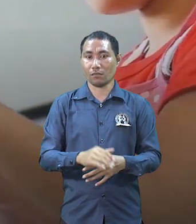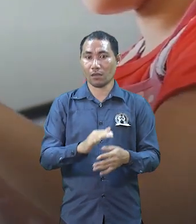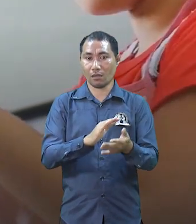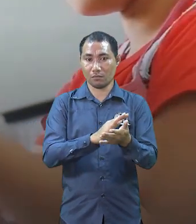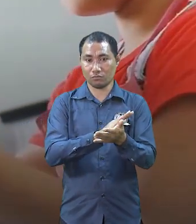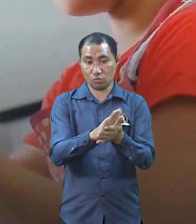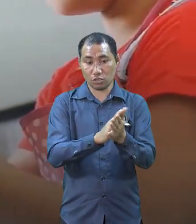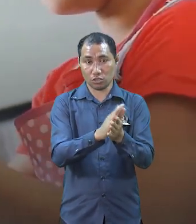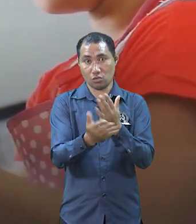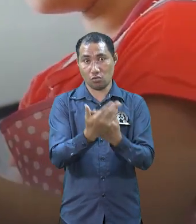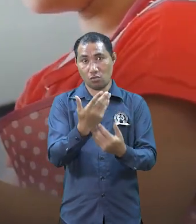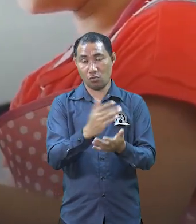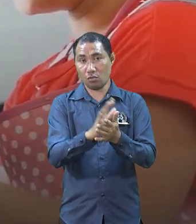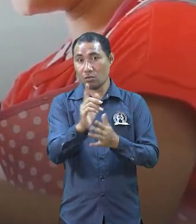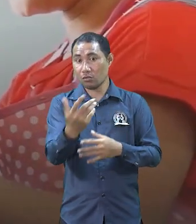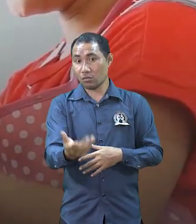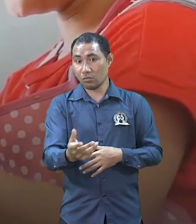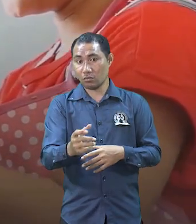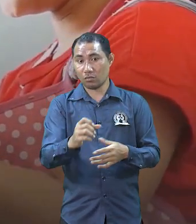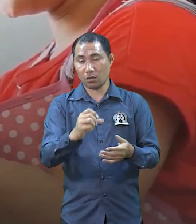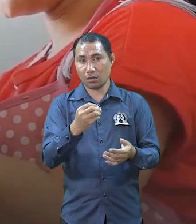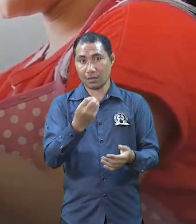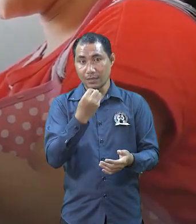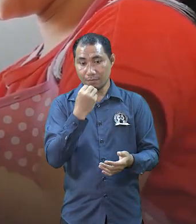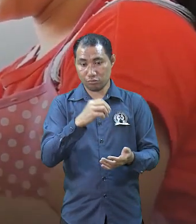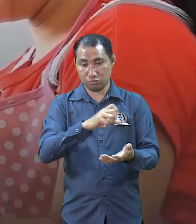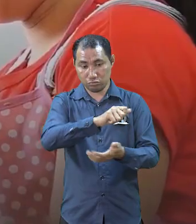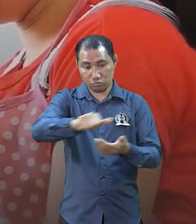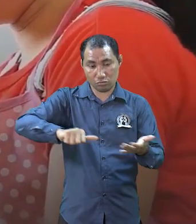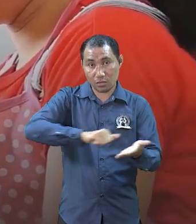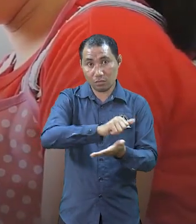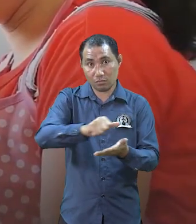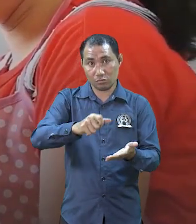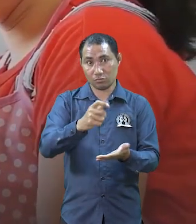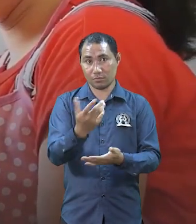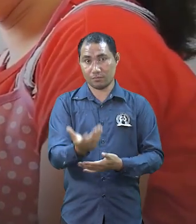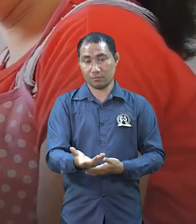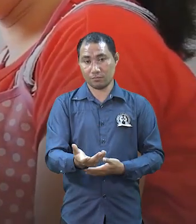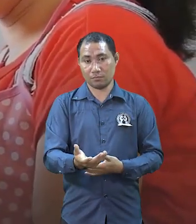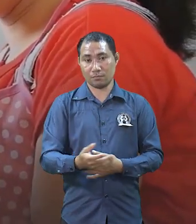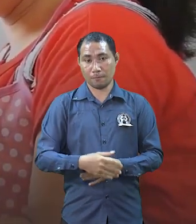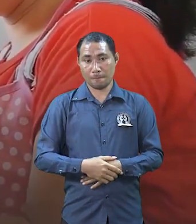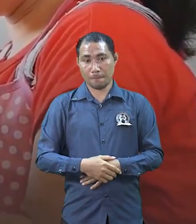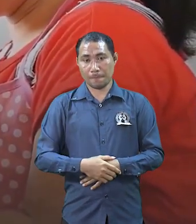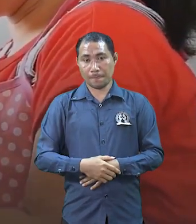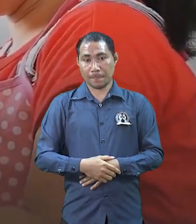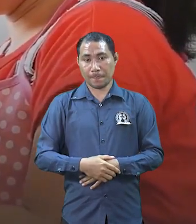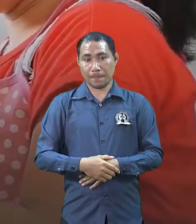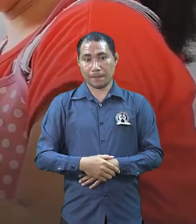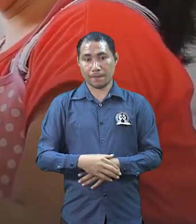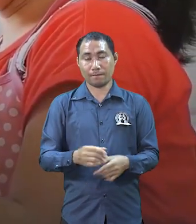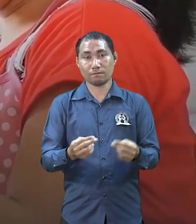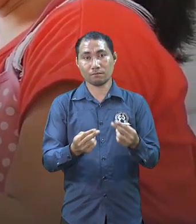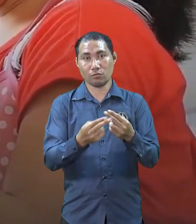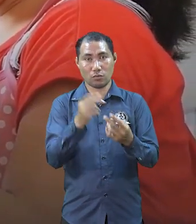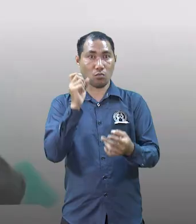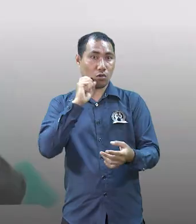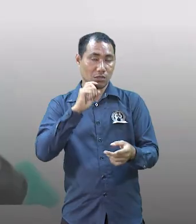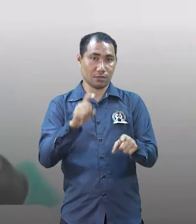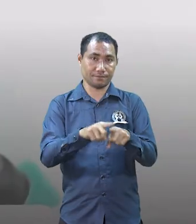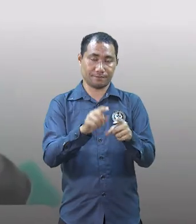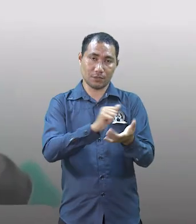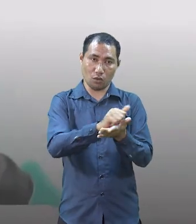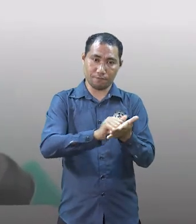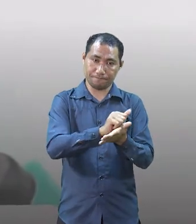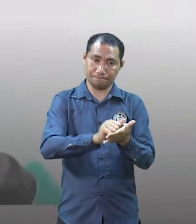cutting boards, dishes, forks, spoons, knives, and countertops with hot soapy water.